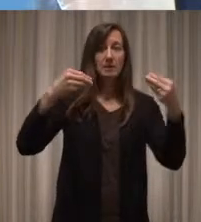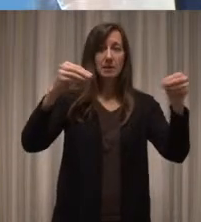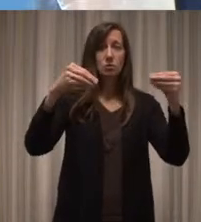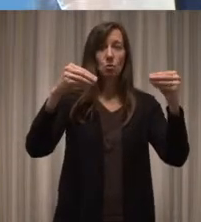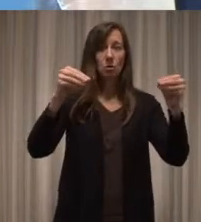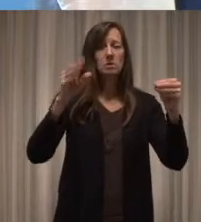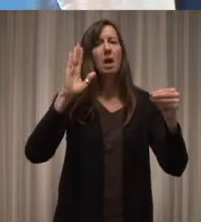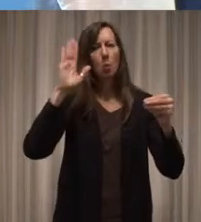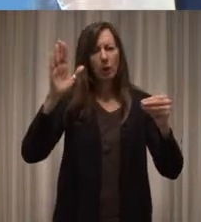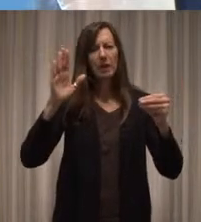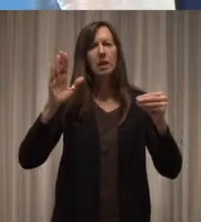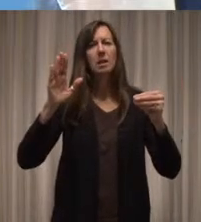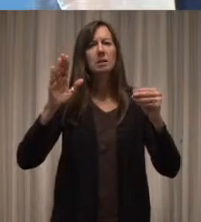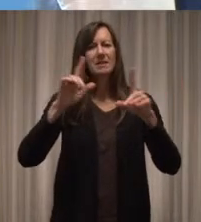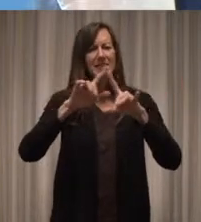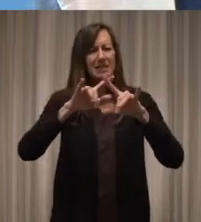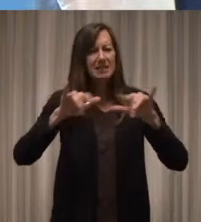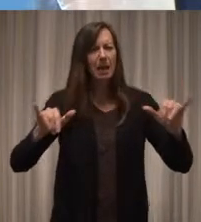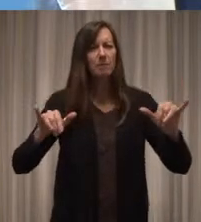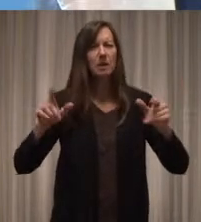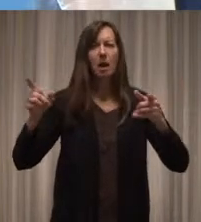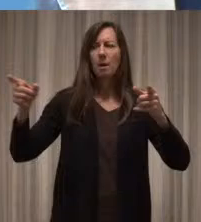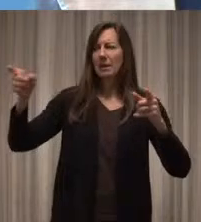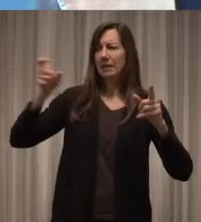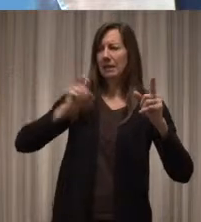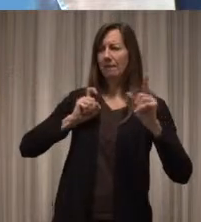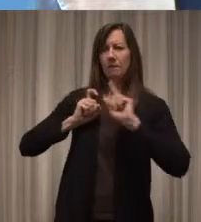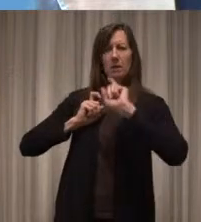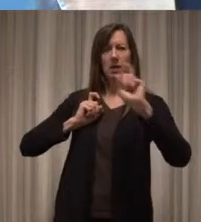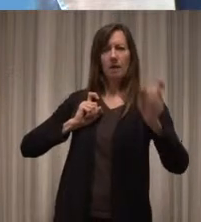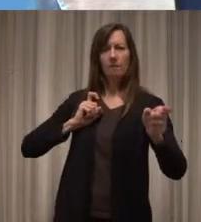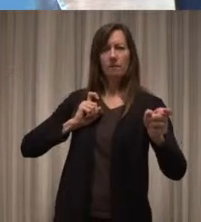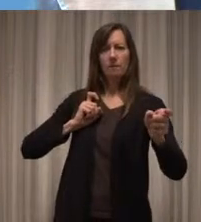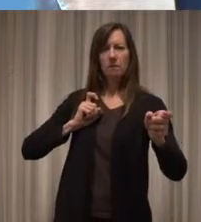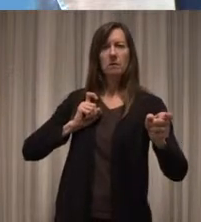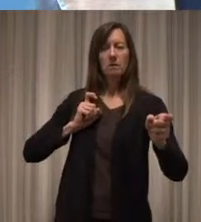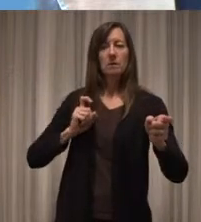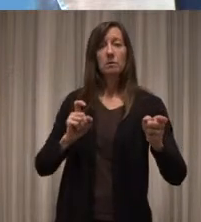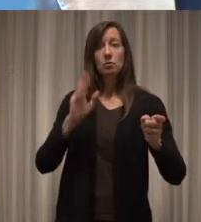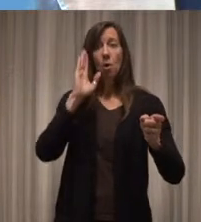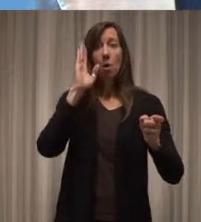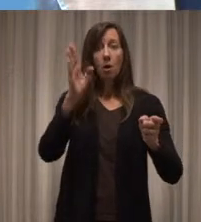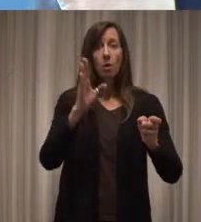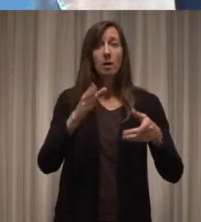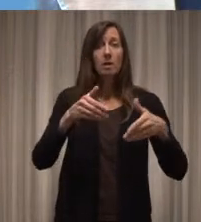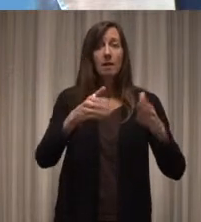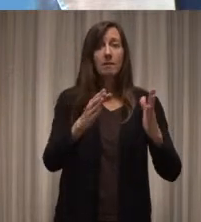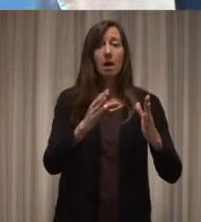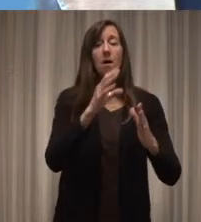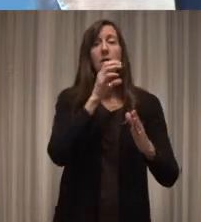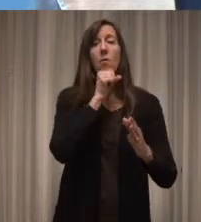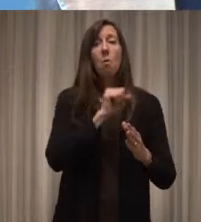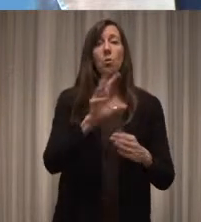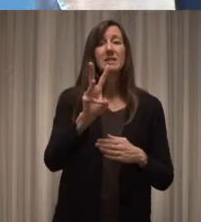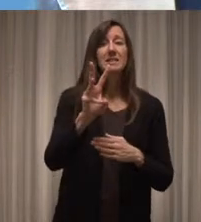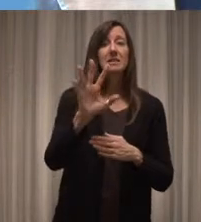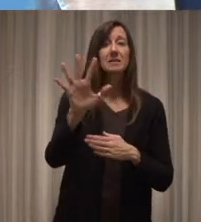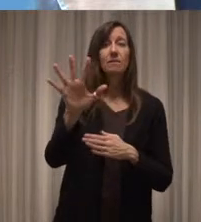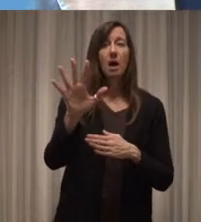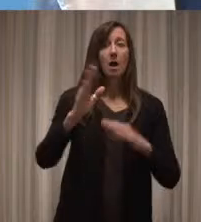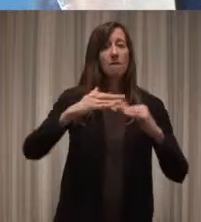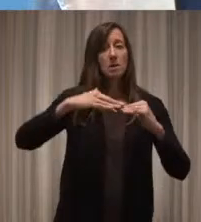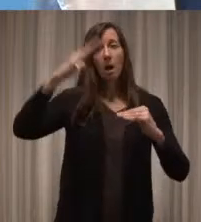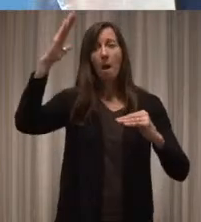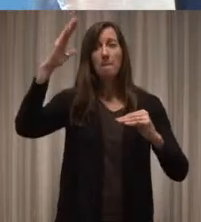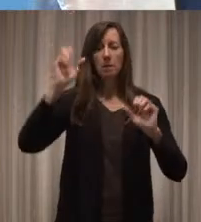this. And that will allow those that are anybody 65 plus to also have that option to go to one of the